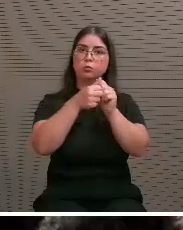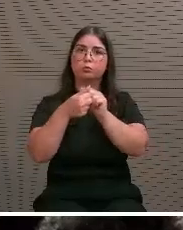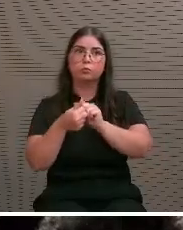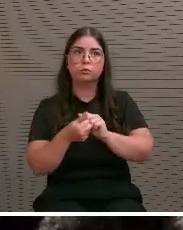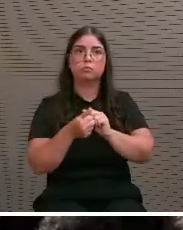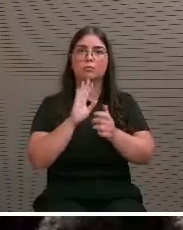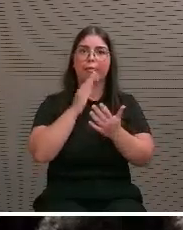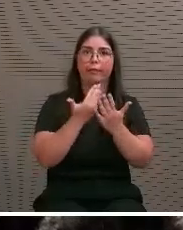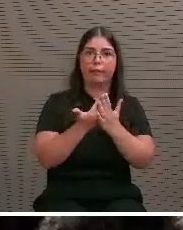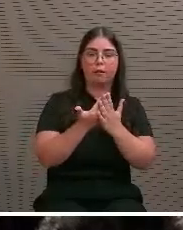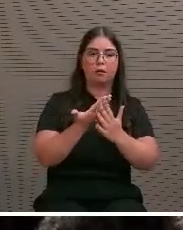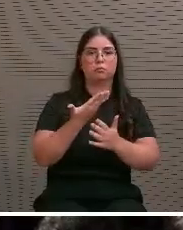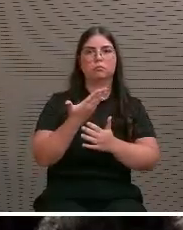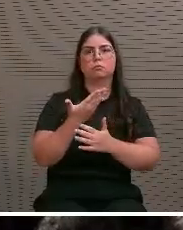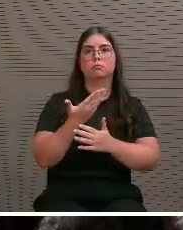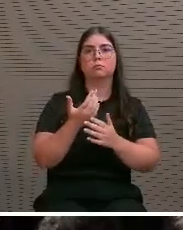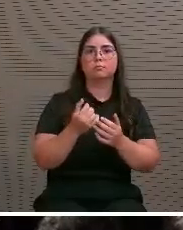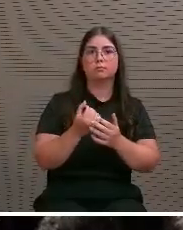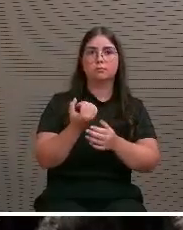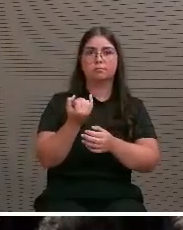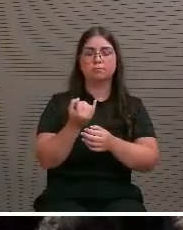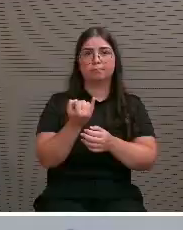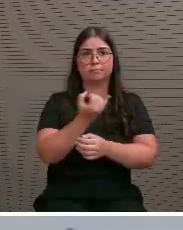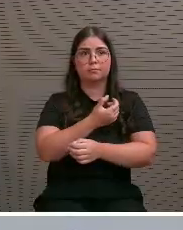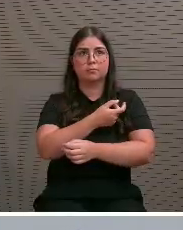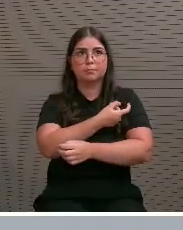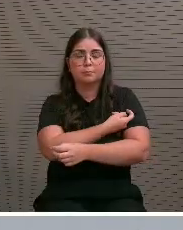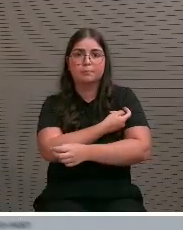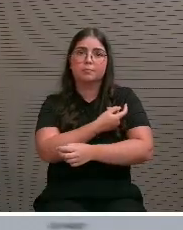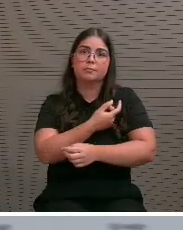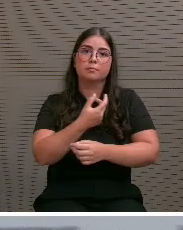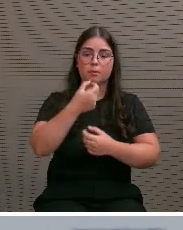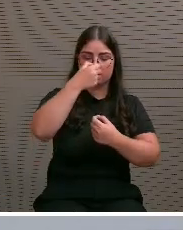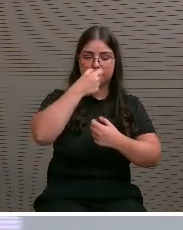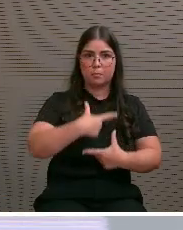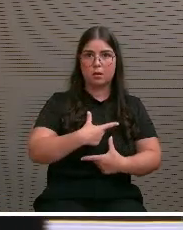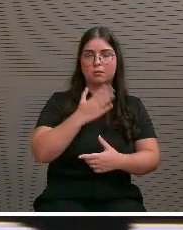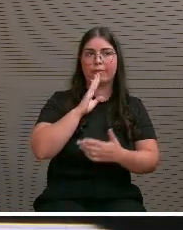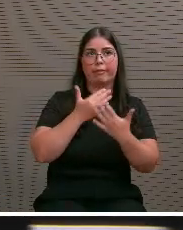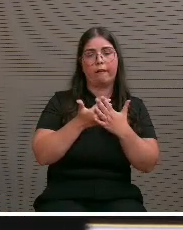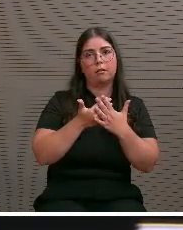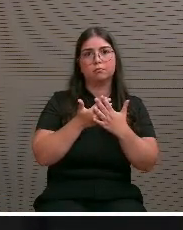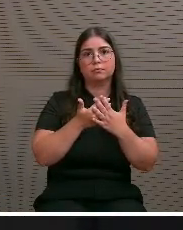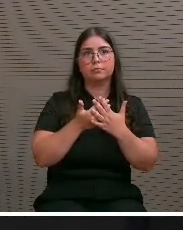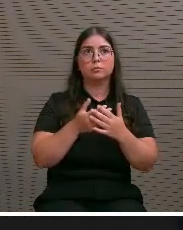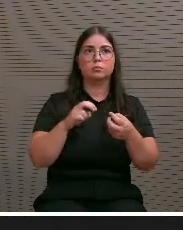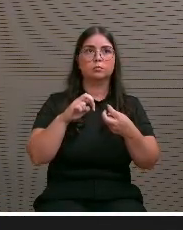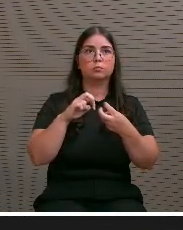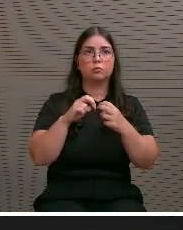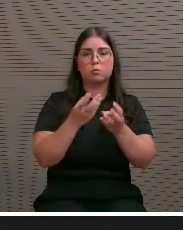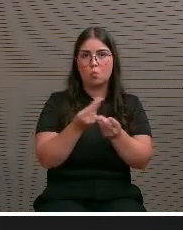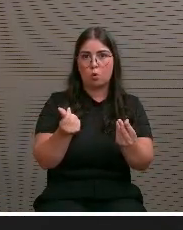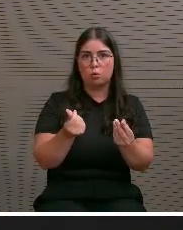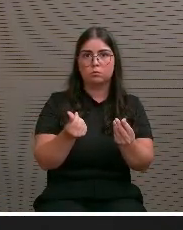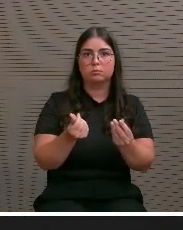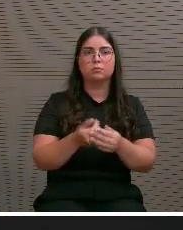insulin that we then used to treat diabetes. I'm sure you're all aware of the immense